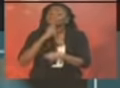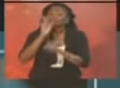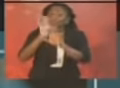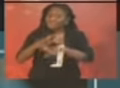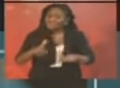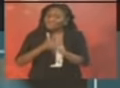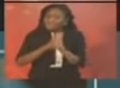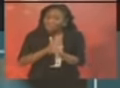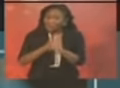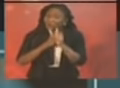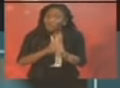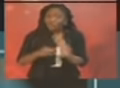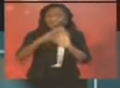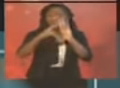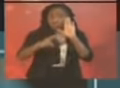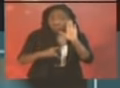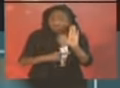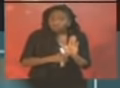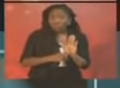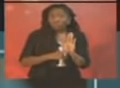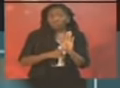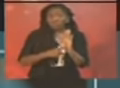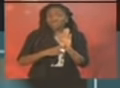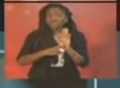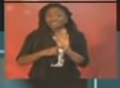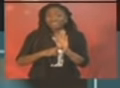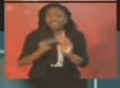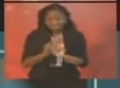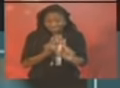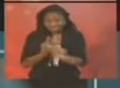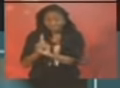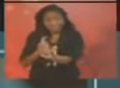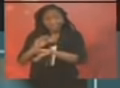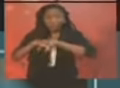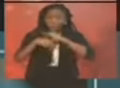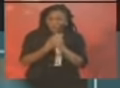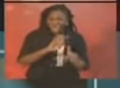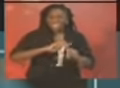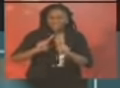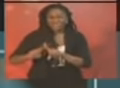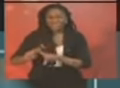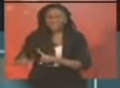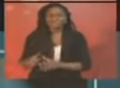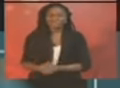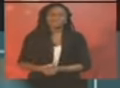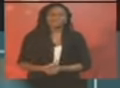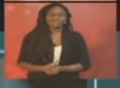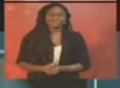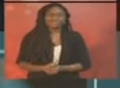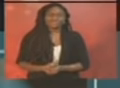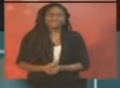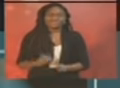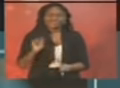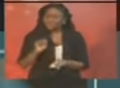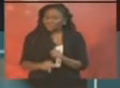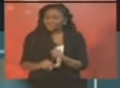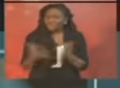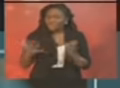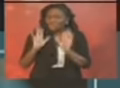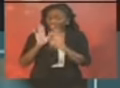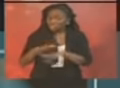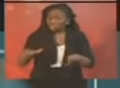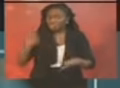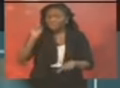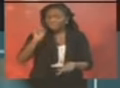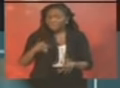we've said it many times, and I really need to reiterate so it becomes a normal routine with us. So we're looking at keep your children with